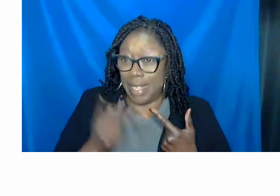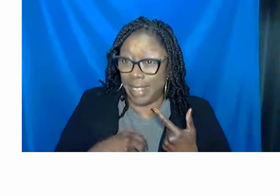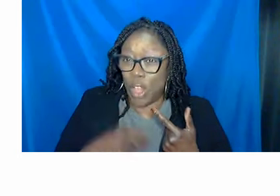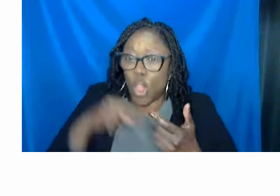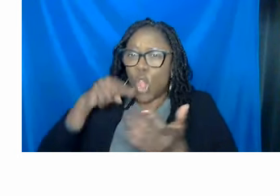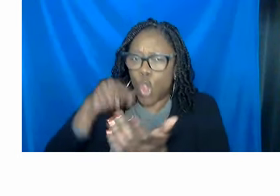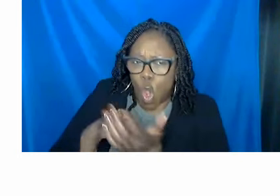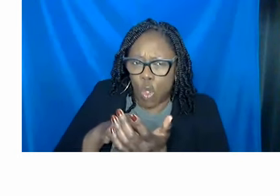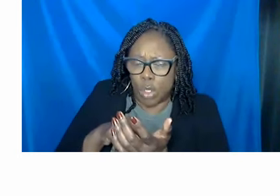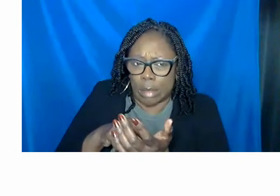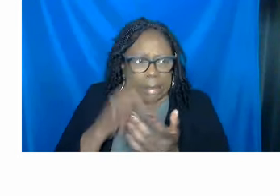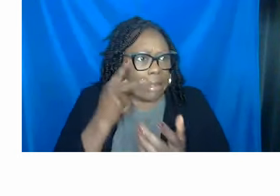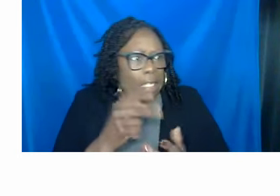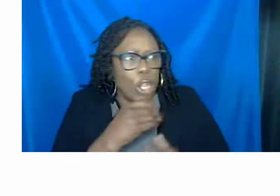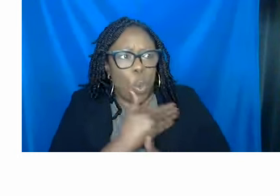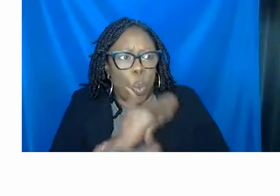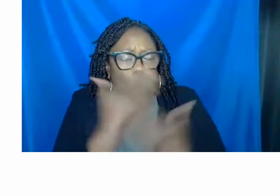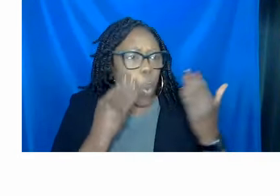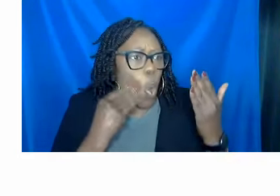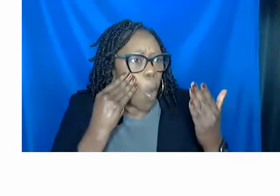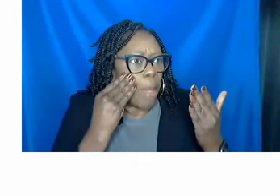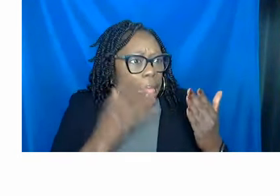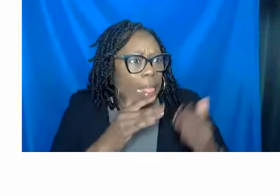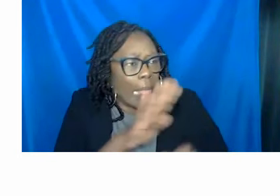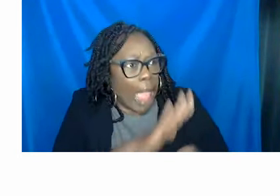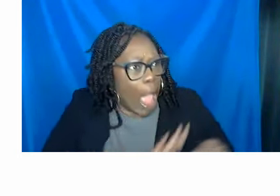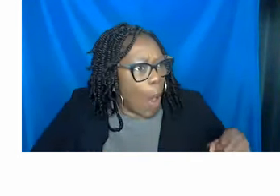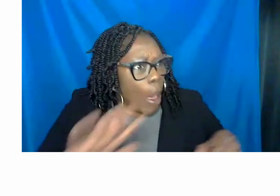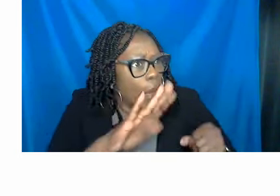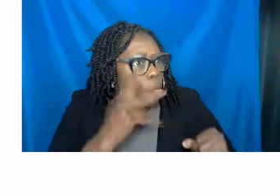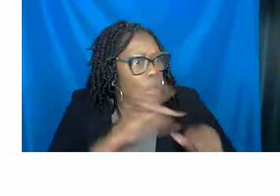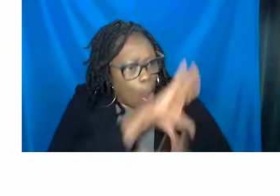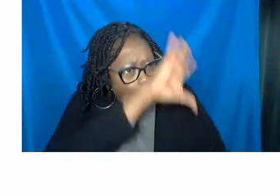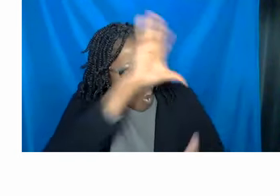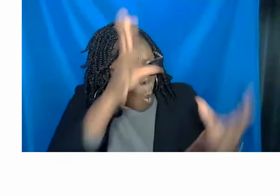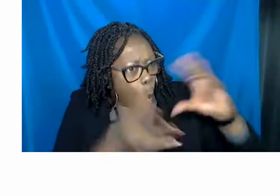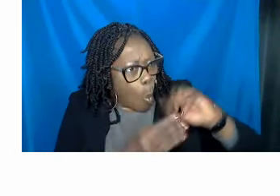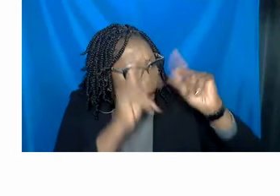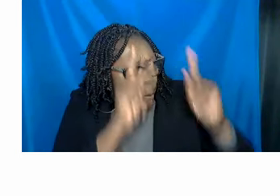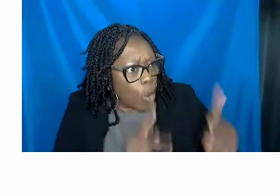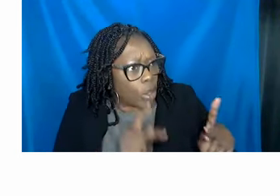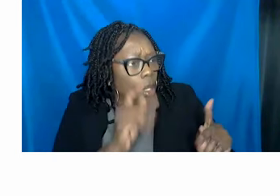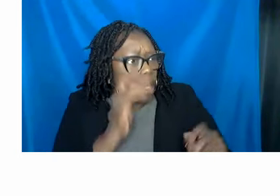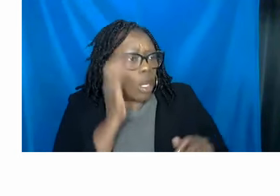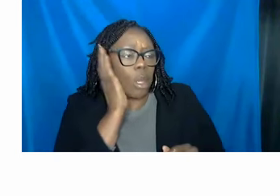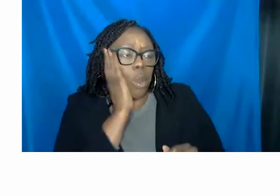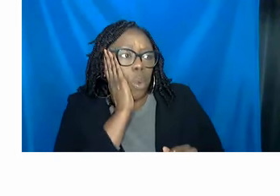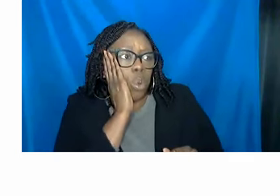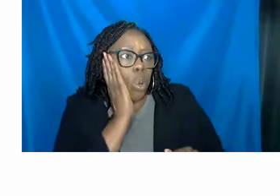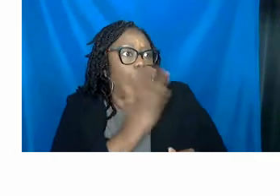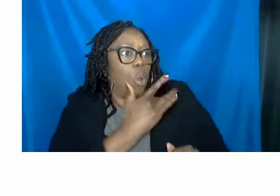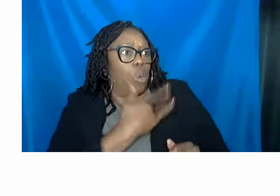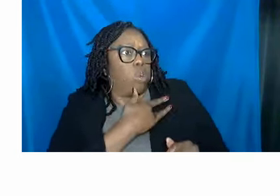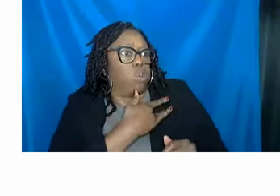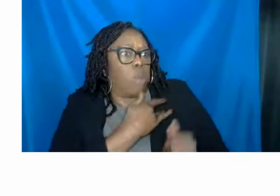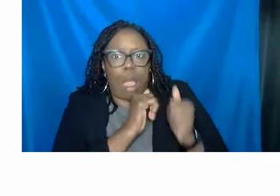experiencing houselessness, living in that area. You see the whole of the person, the holistic part of the